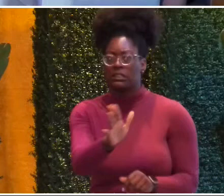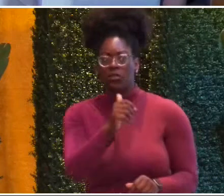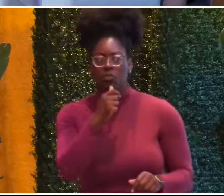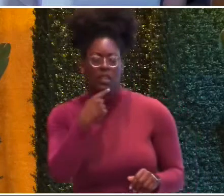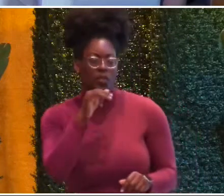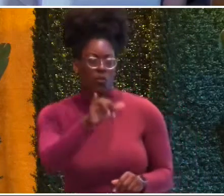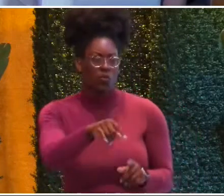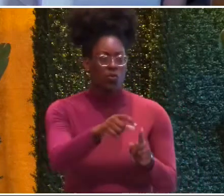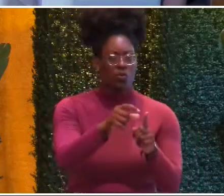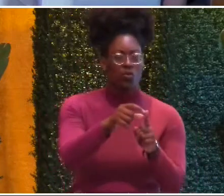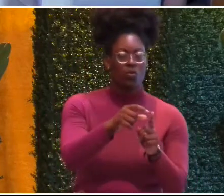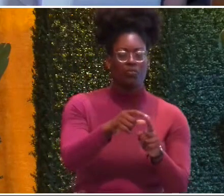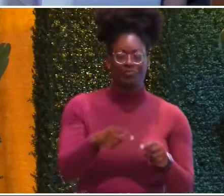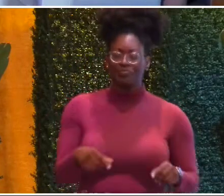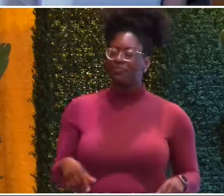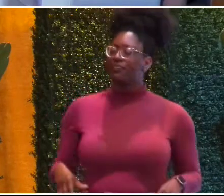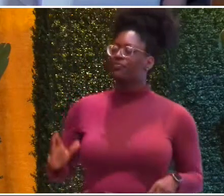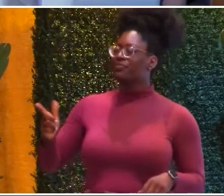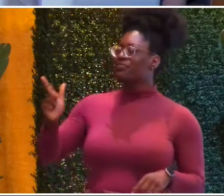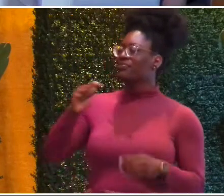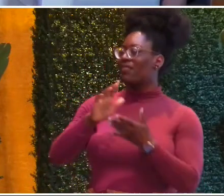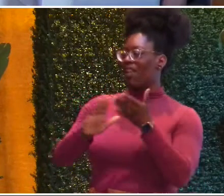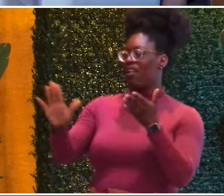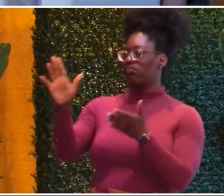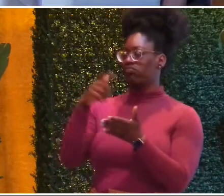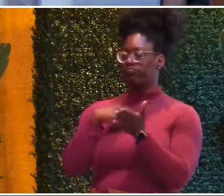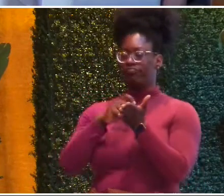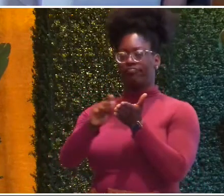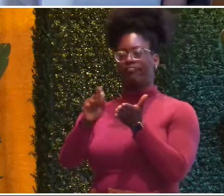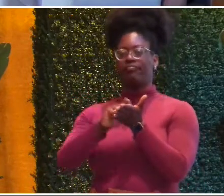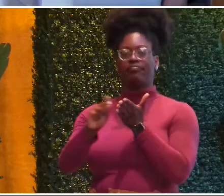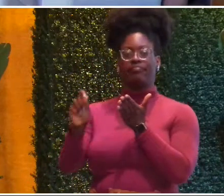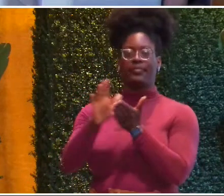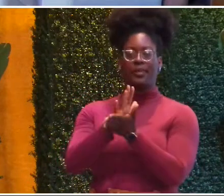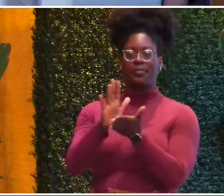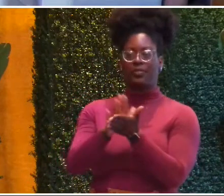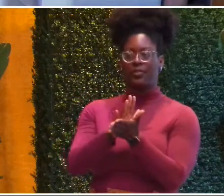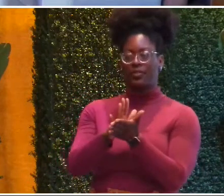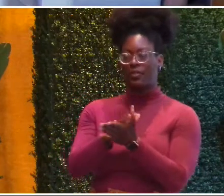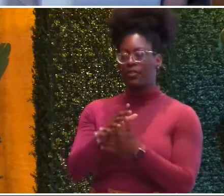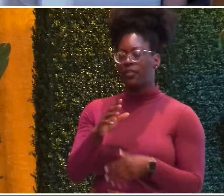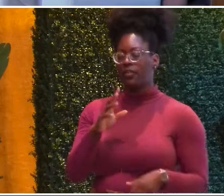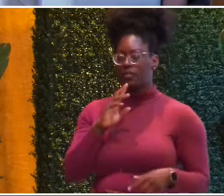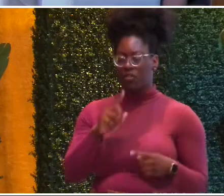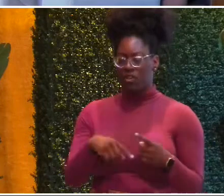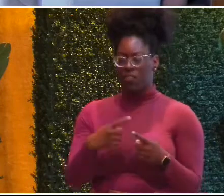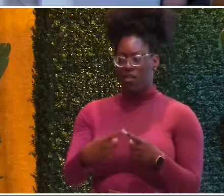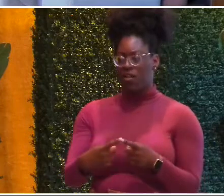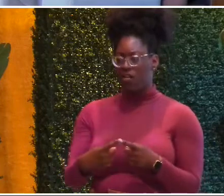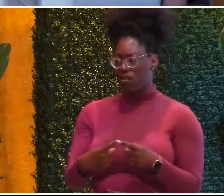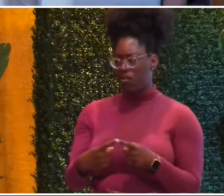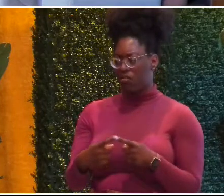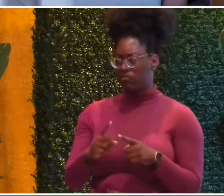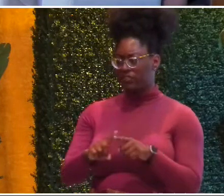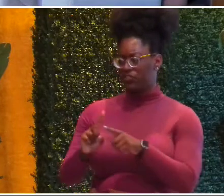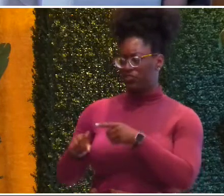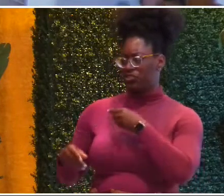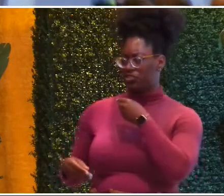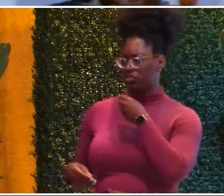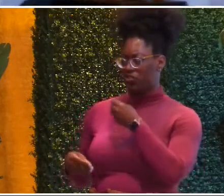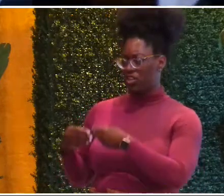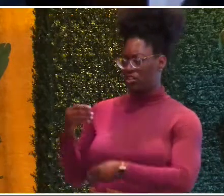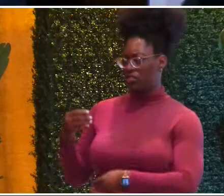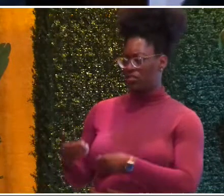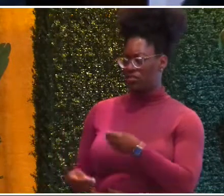write an essay about, to have an essay or interview with somebody who's of a different generation within you. And I chose my